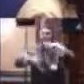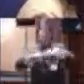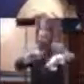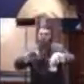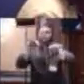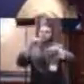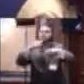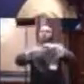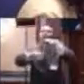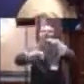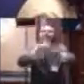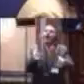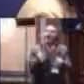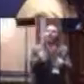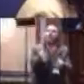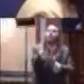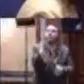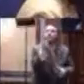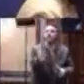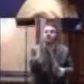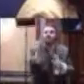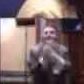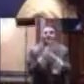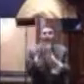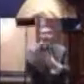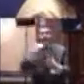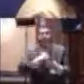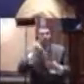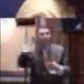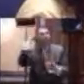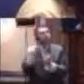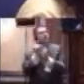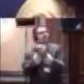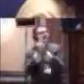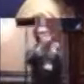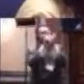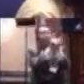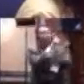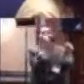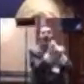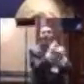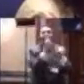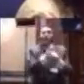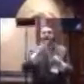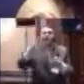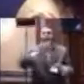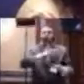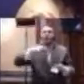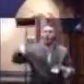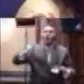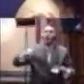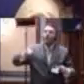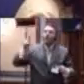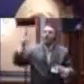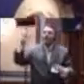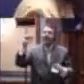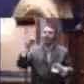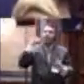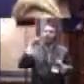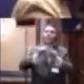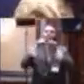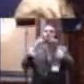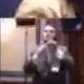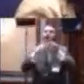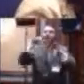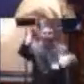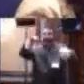that confronted the Ministry of Justice and the new government as from post-1994,